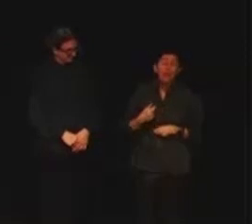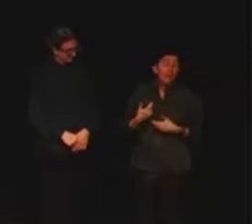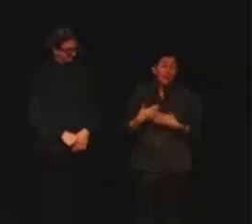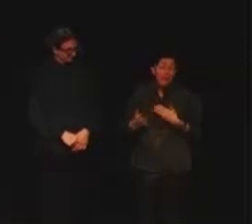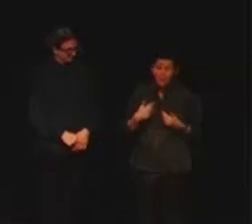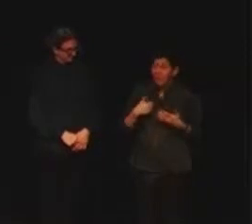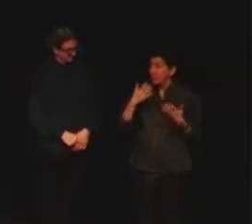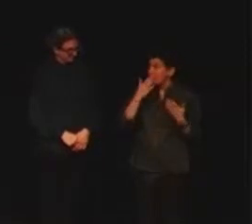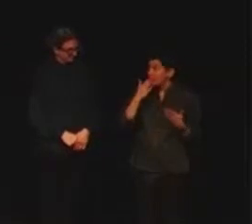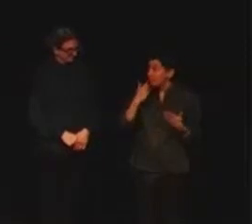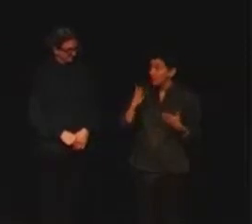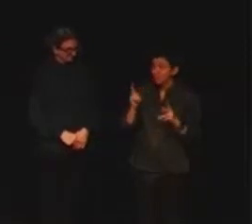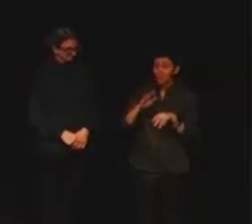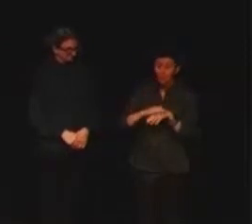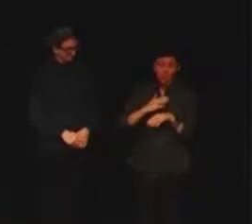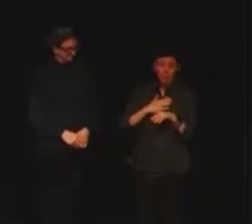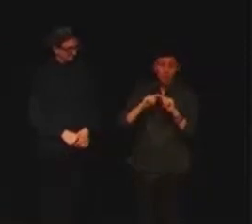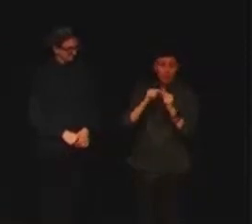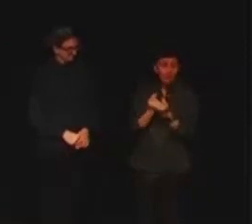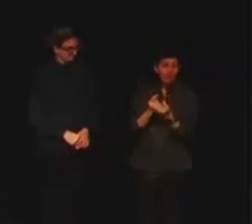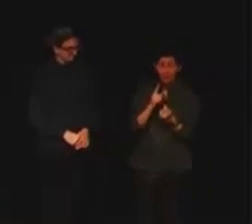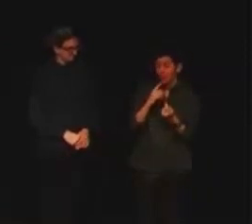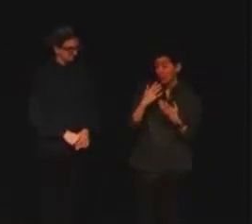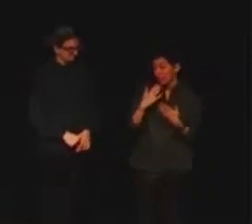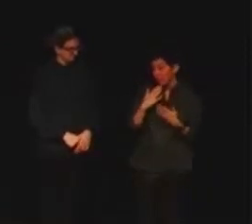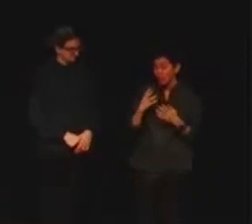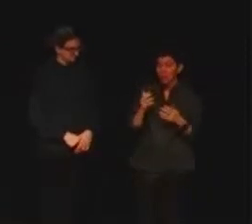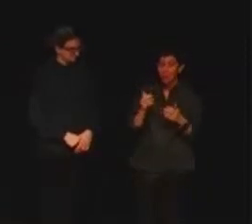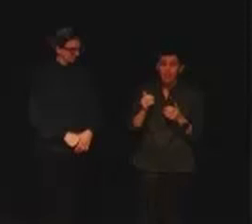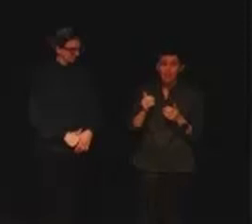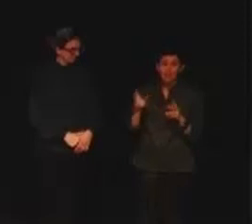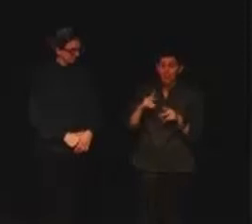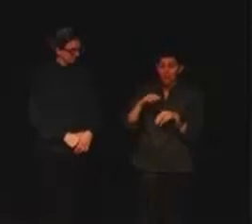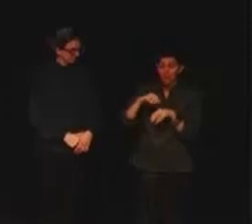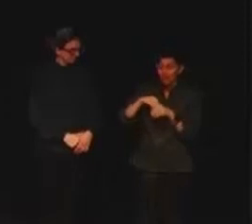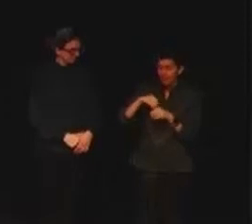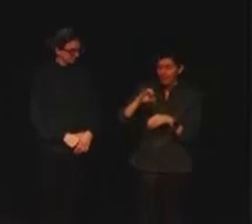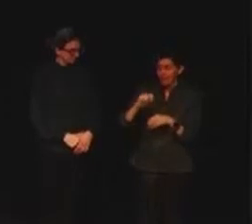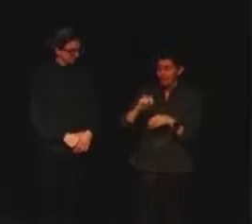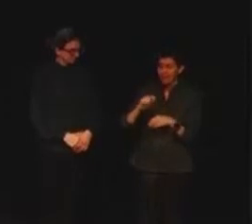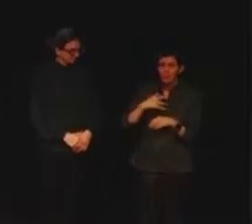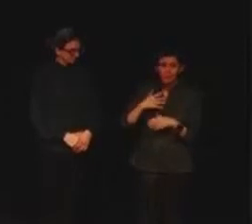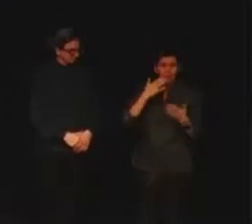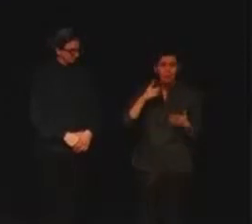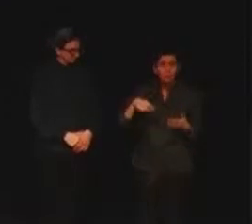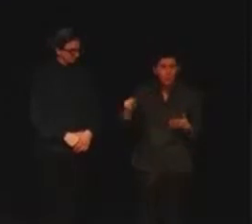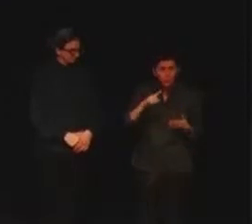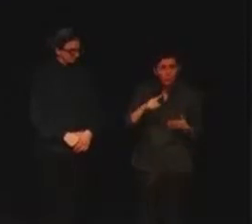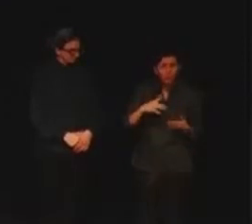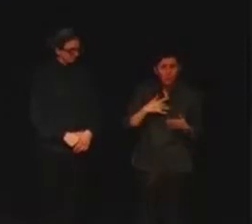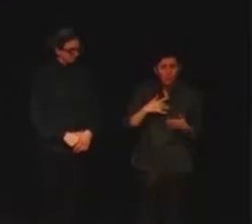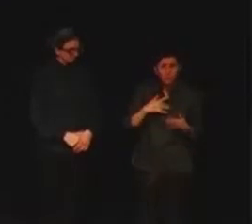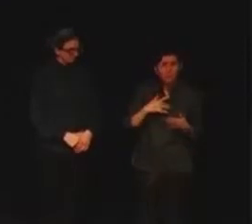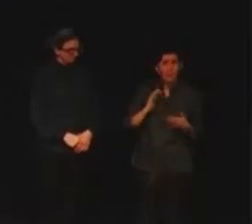And I know everyone on my team and everyone in the cast is incredibly grateful that you guys saw the importance in these